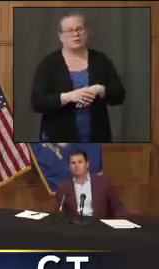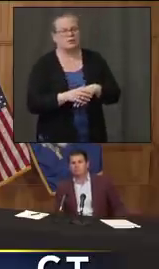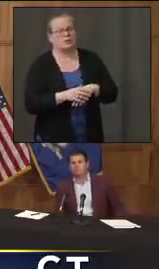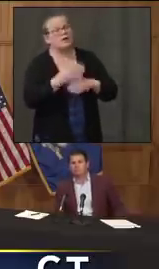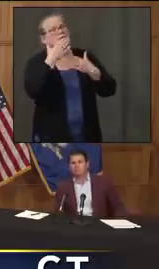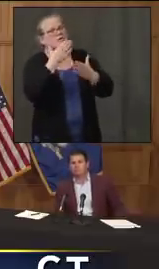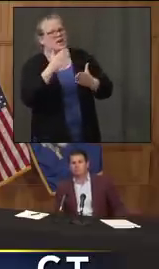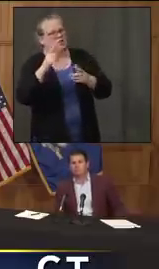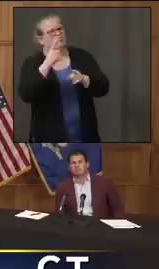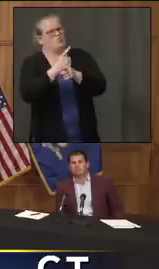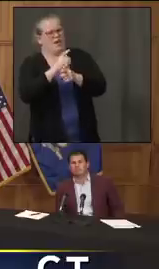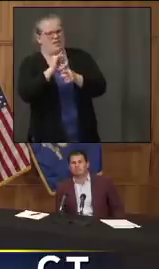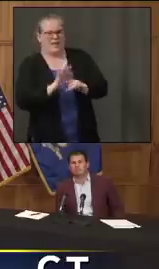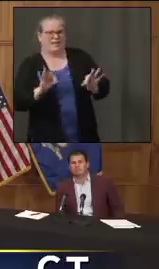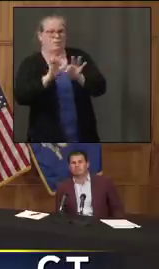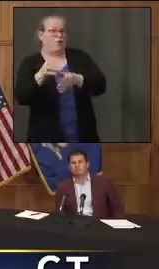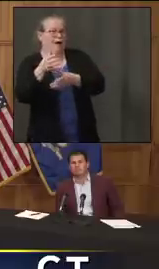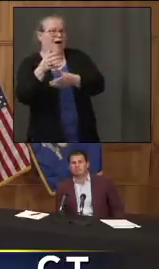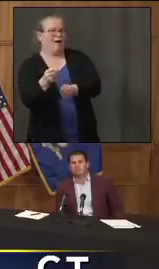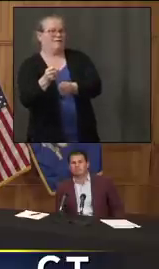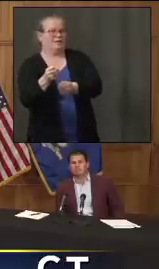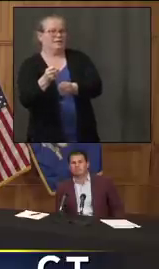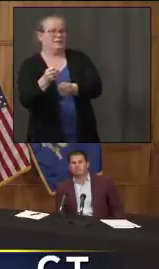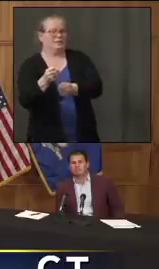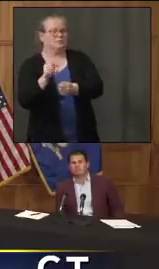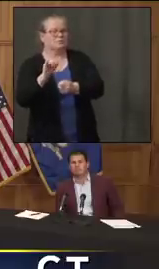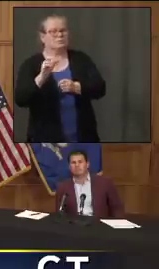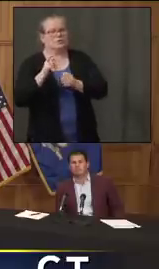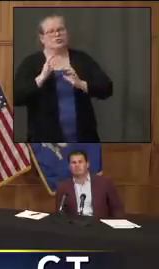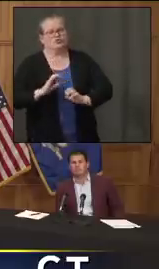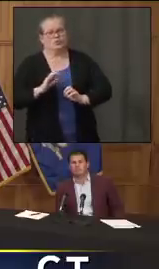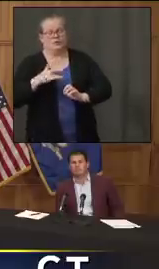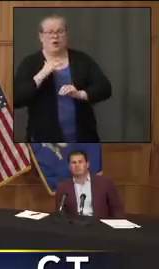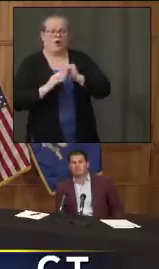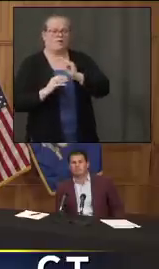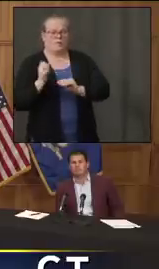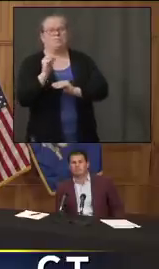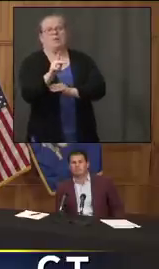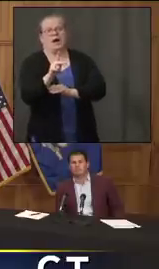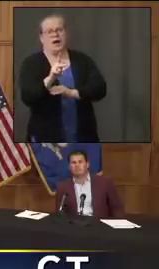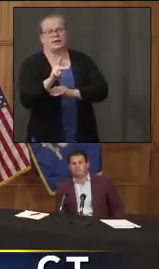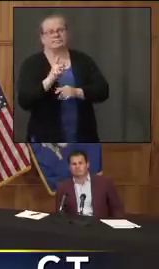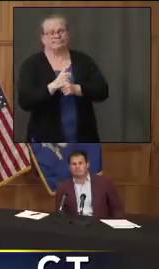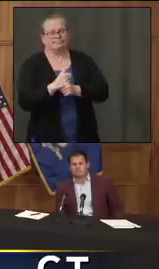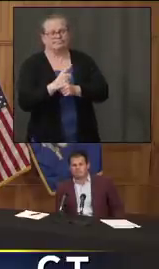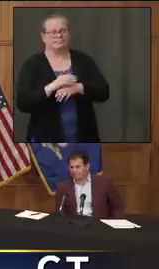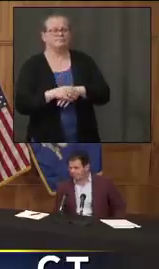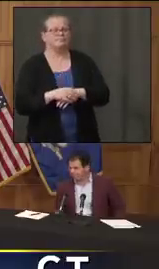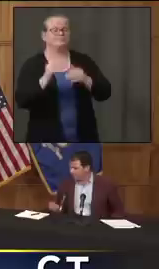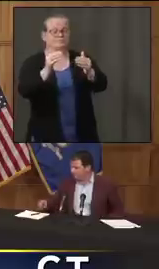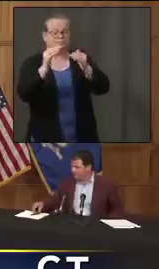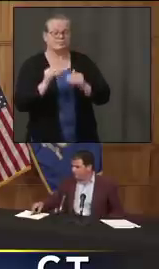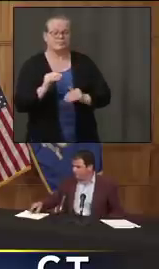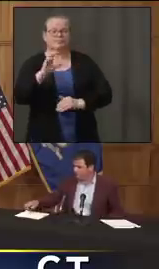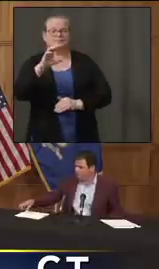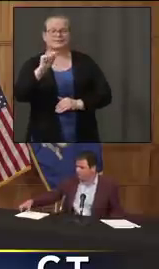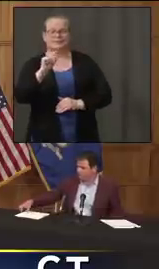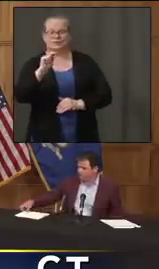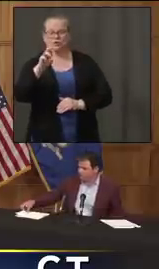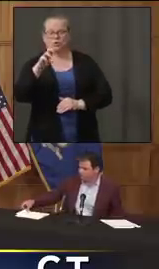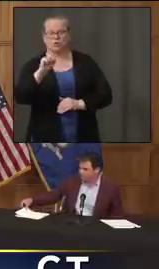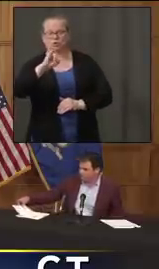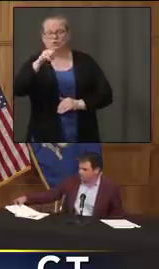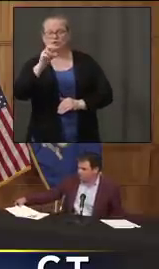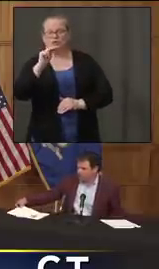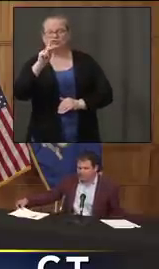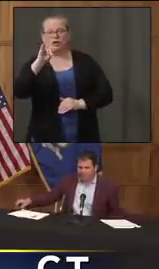Ken. CT News Junkie. Thanks, Max. I wanted to know when specifically this guidance is coming